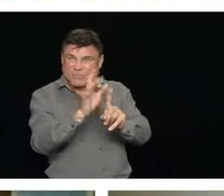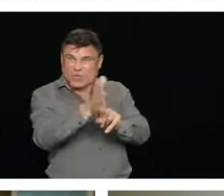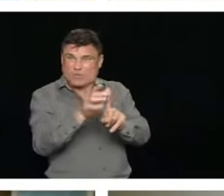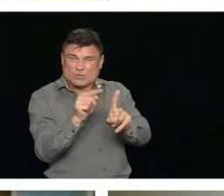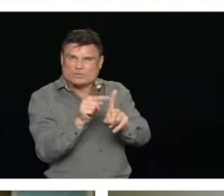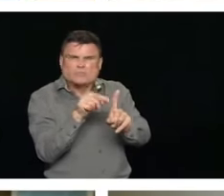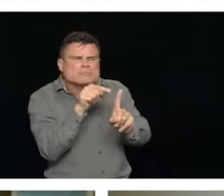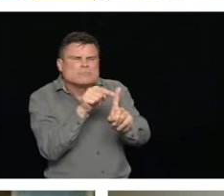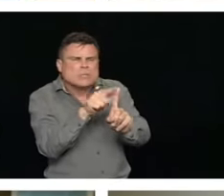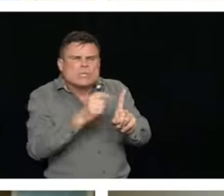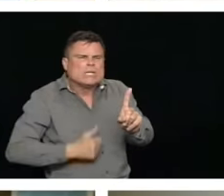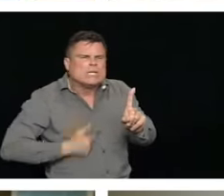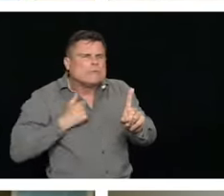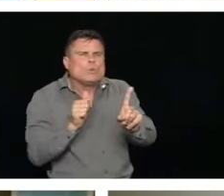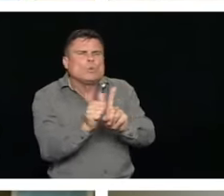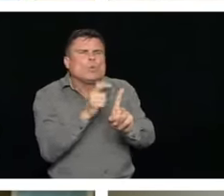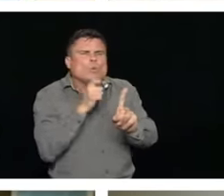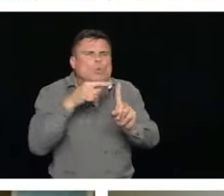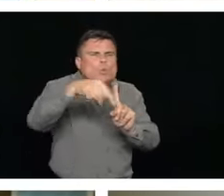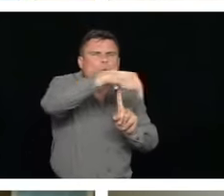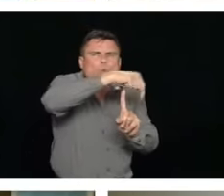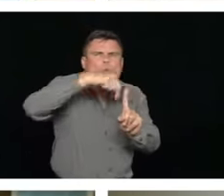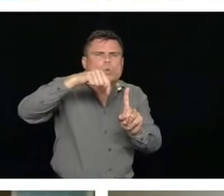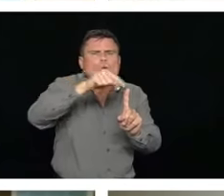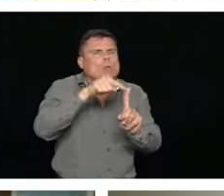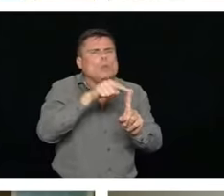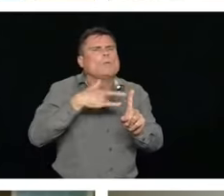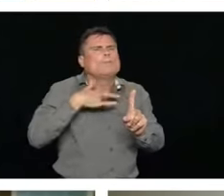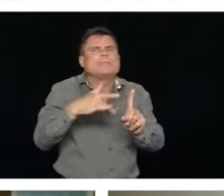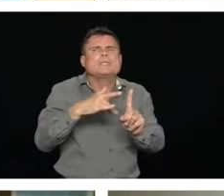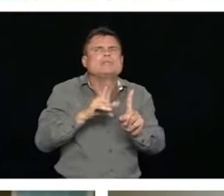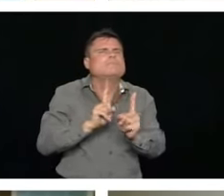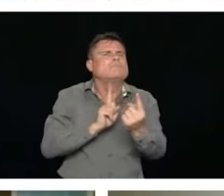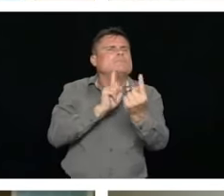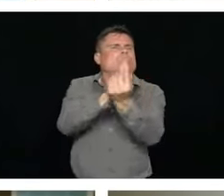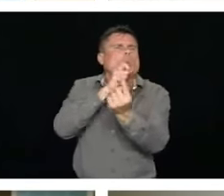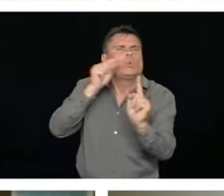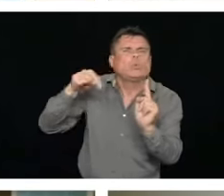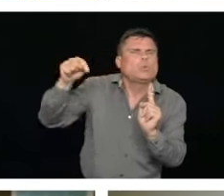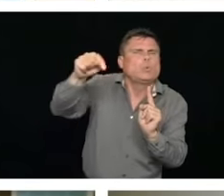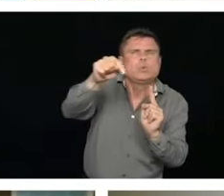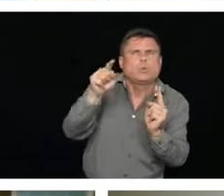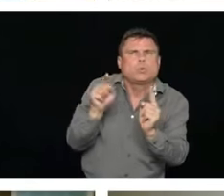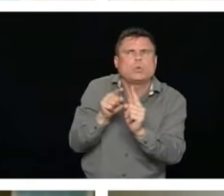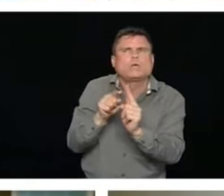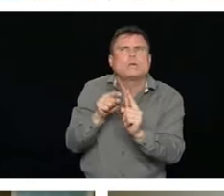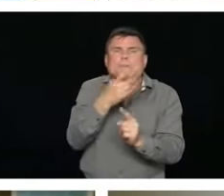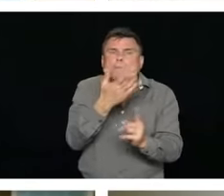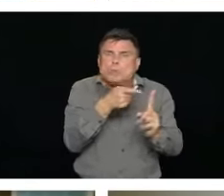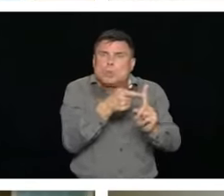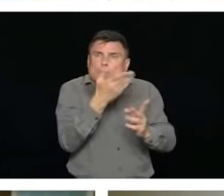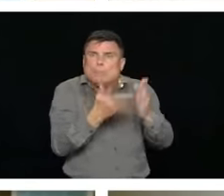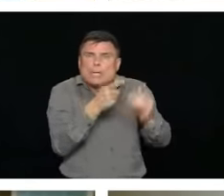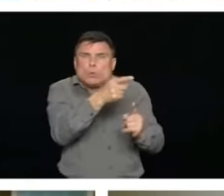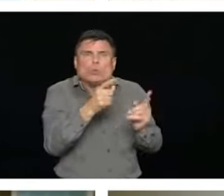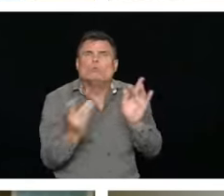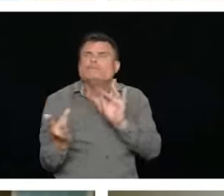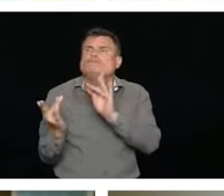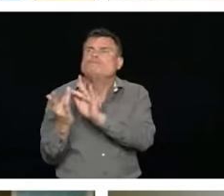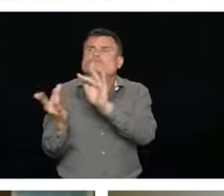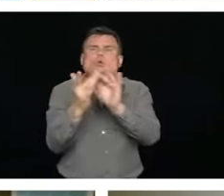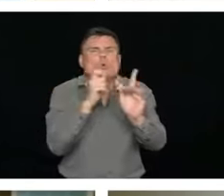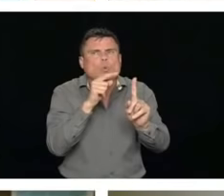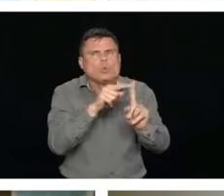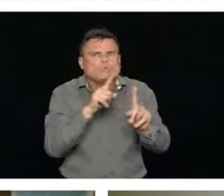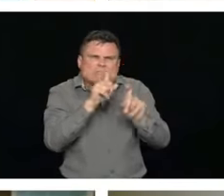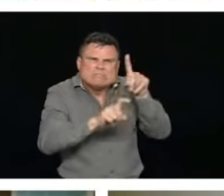the house. And we sort out who actually may have been exposed. Then we actually come up with a